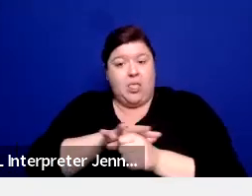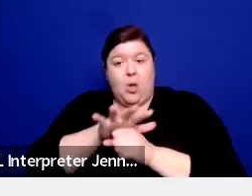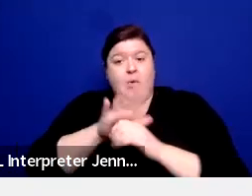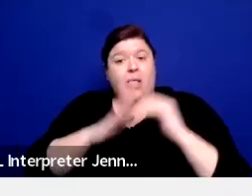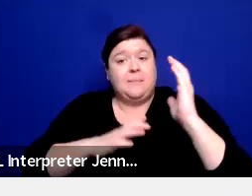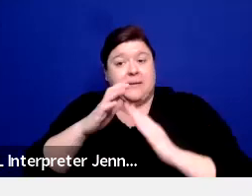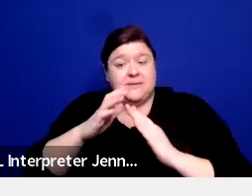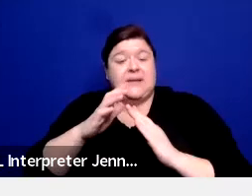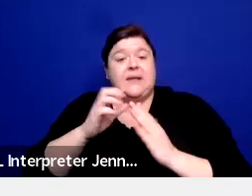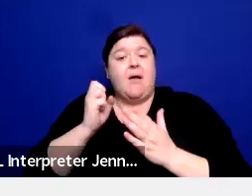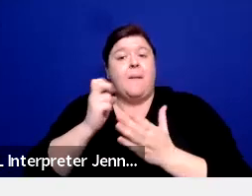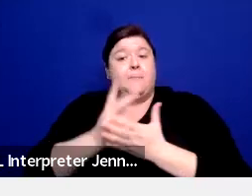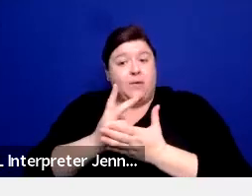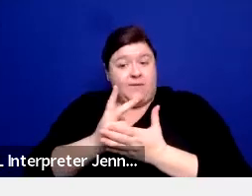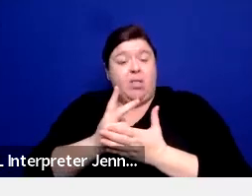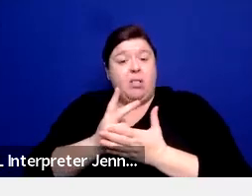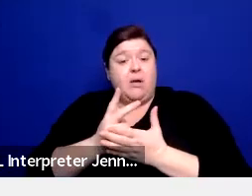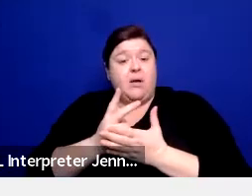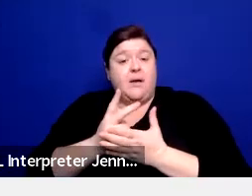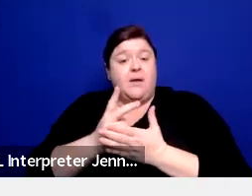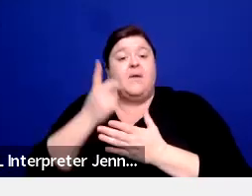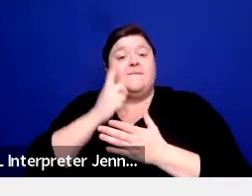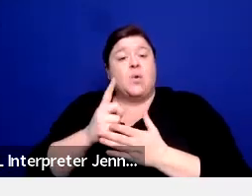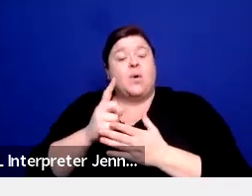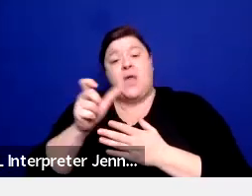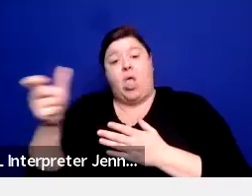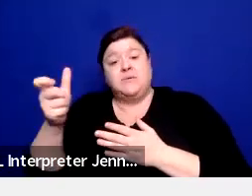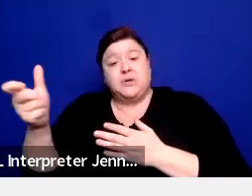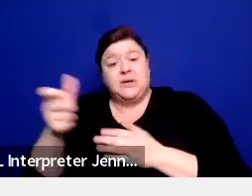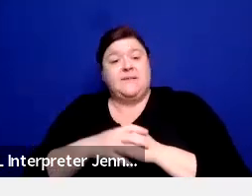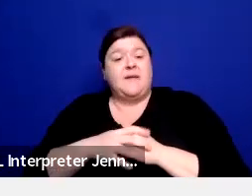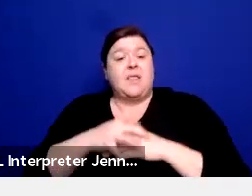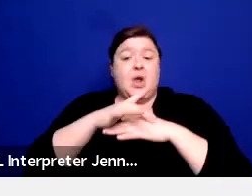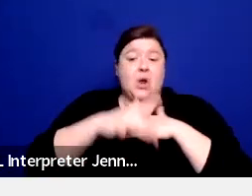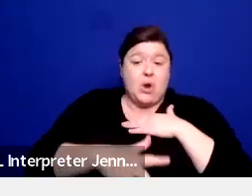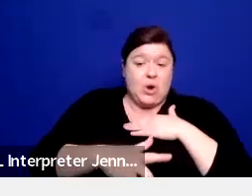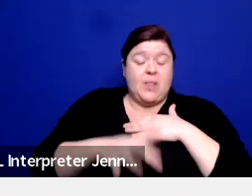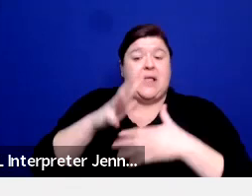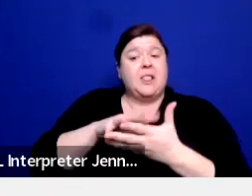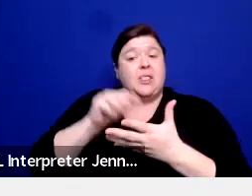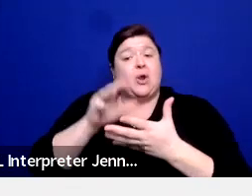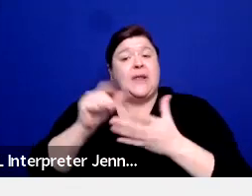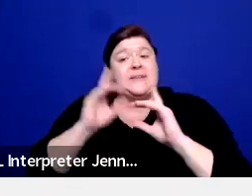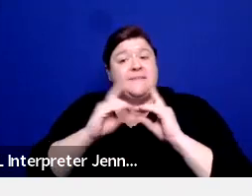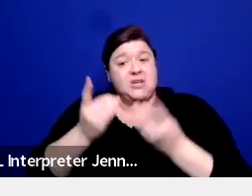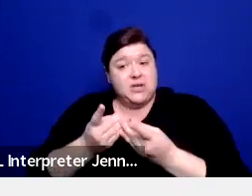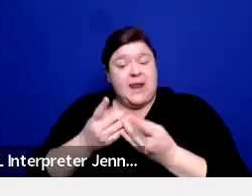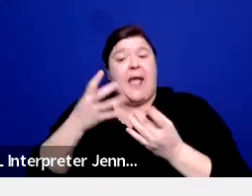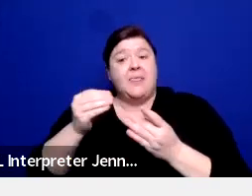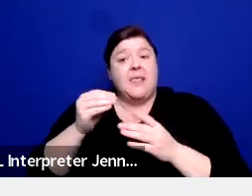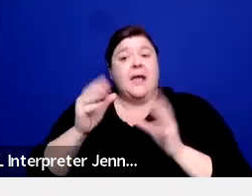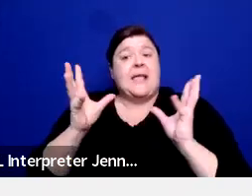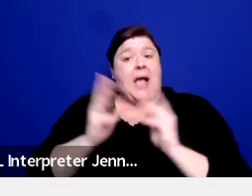official to approve the alternative. The Early Learning Division and the Early Learning Council adopted